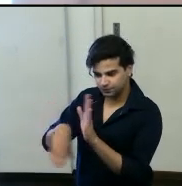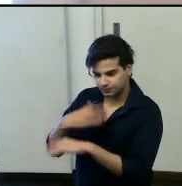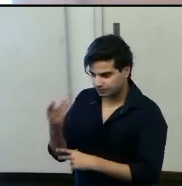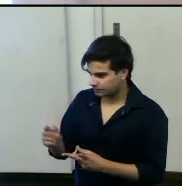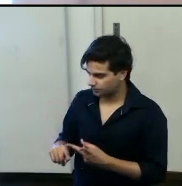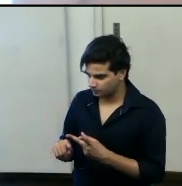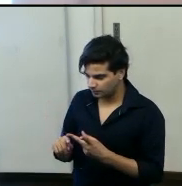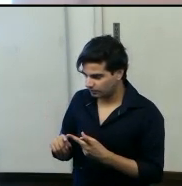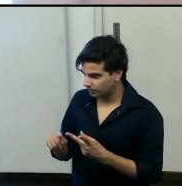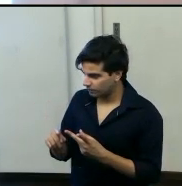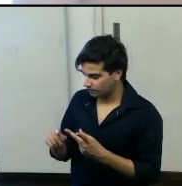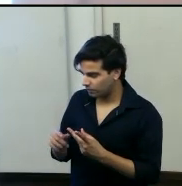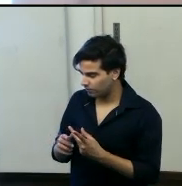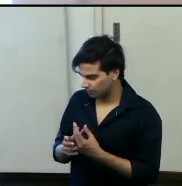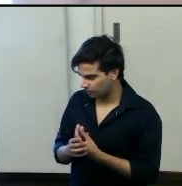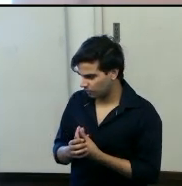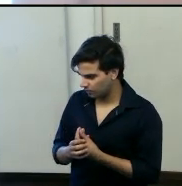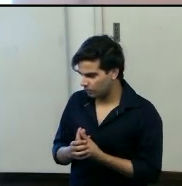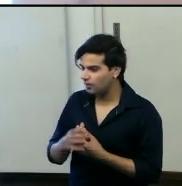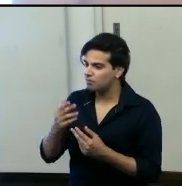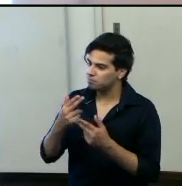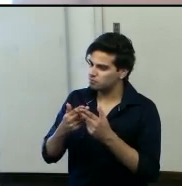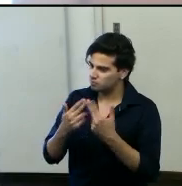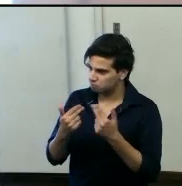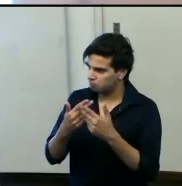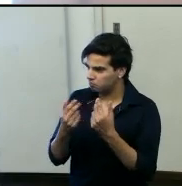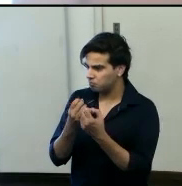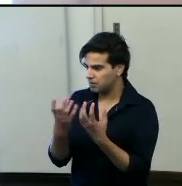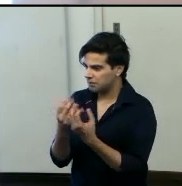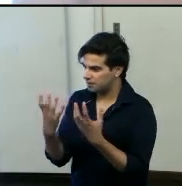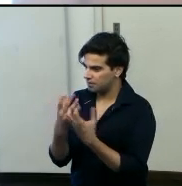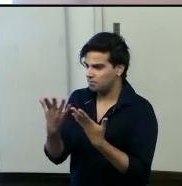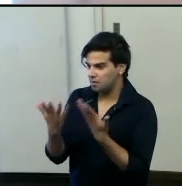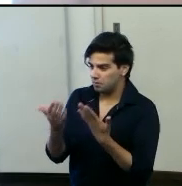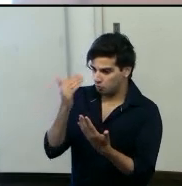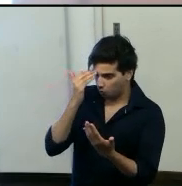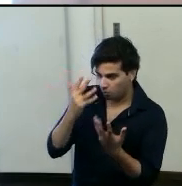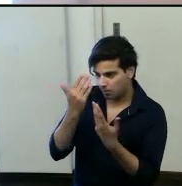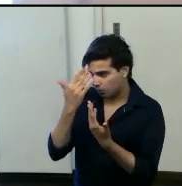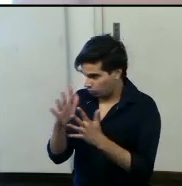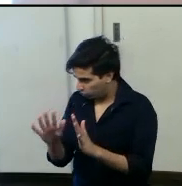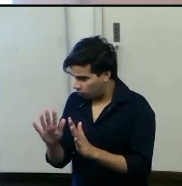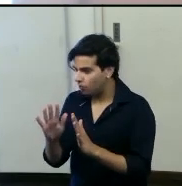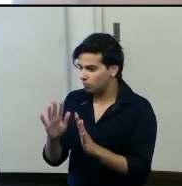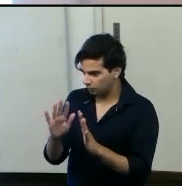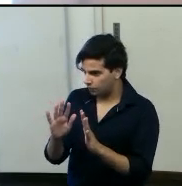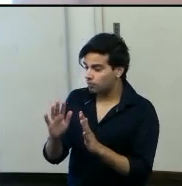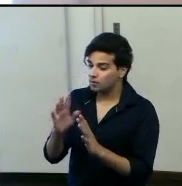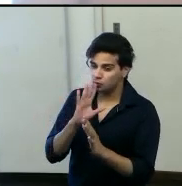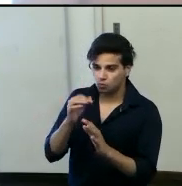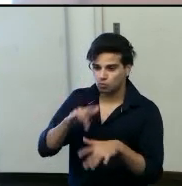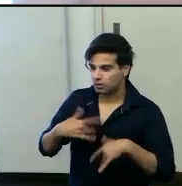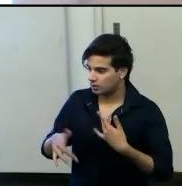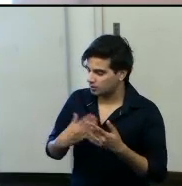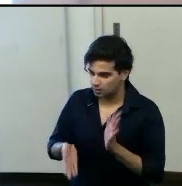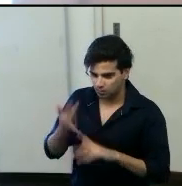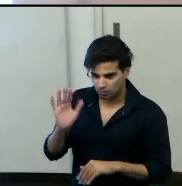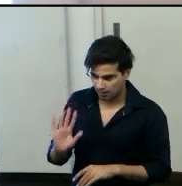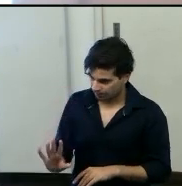once, there are many stories. You might know it, you might not know it, but they are very interesting stories.